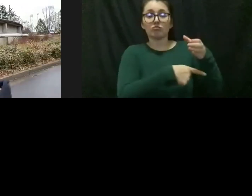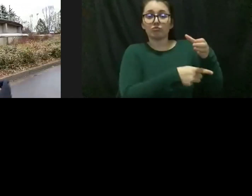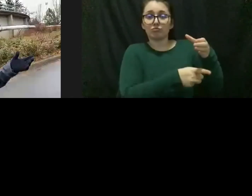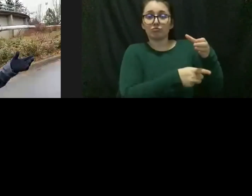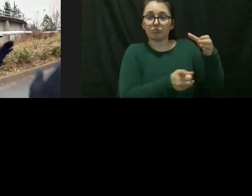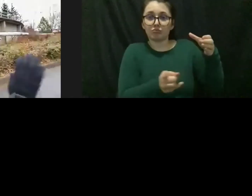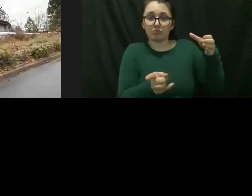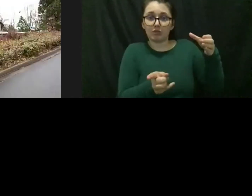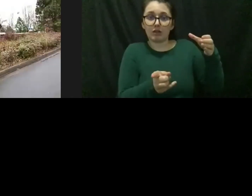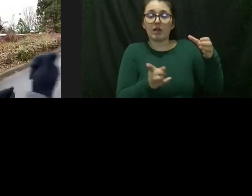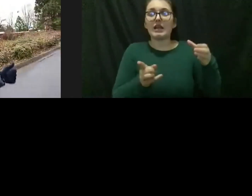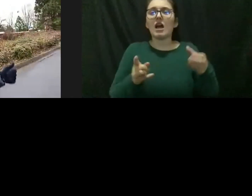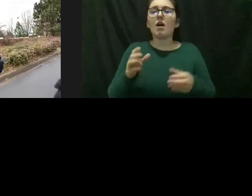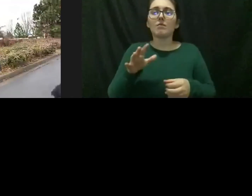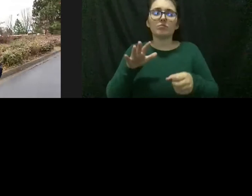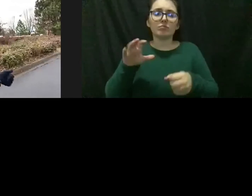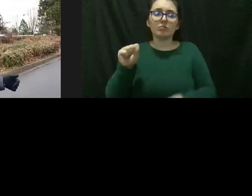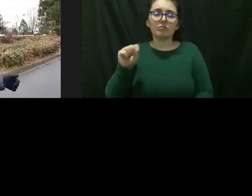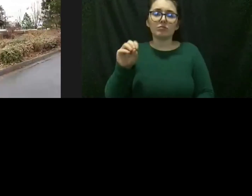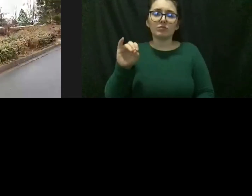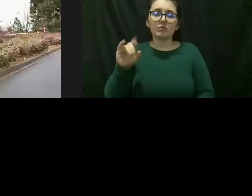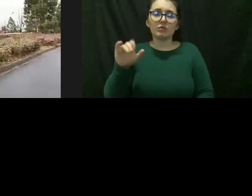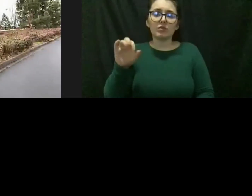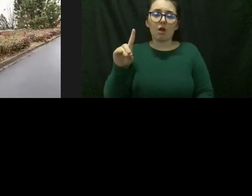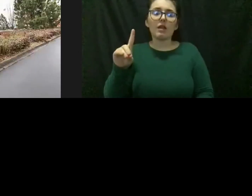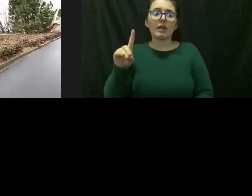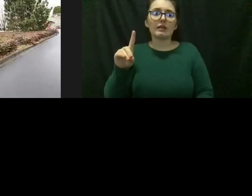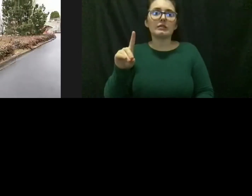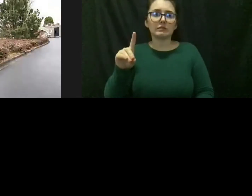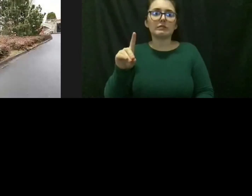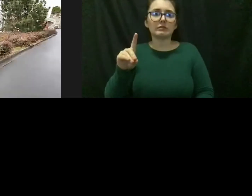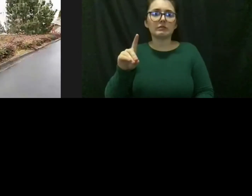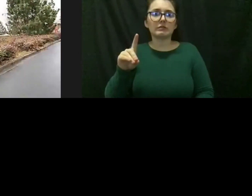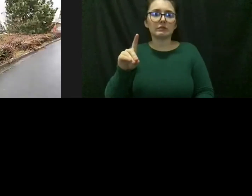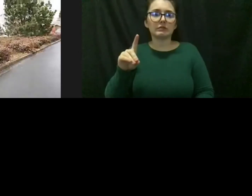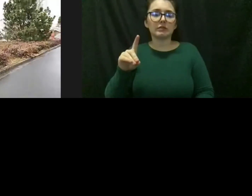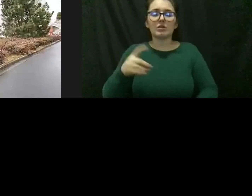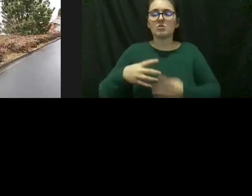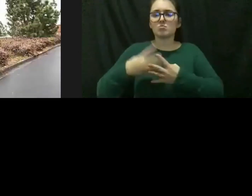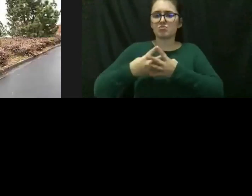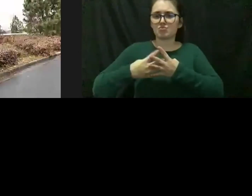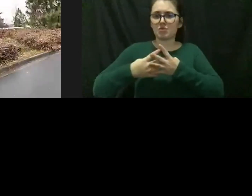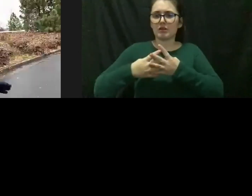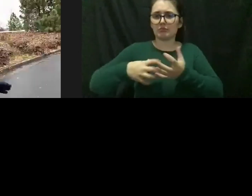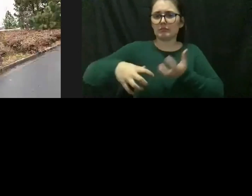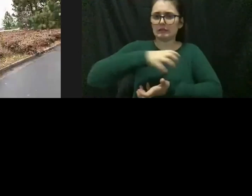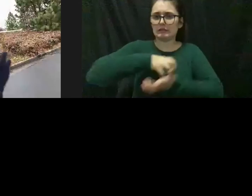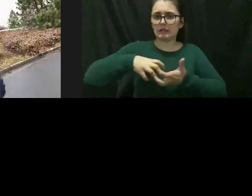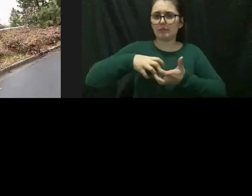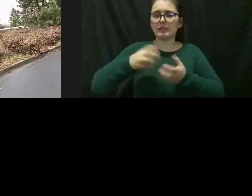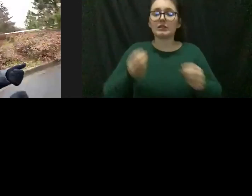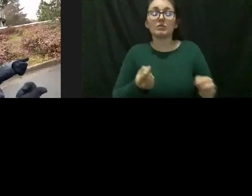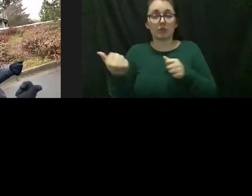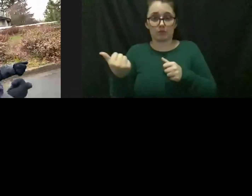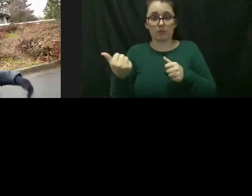as they sink down then into these digesters. So basically poop. And then they go